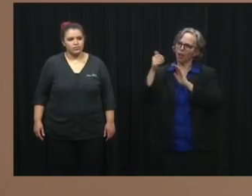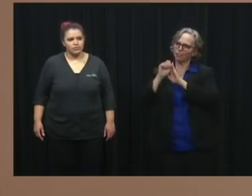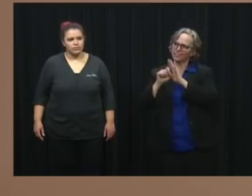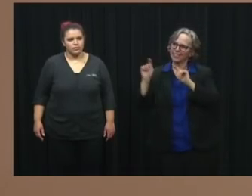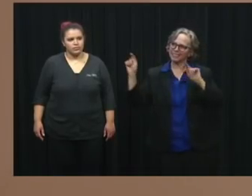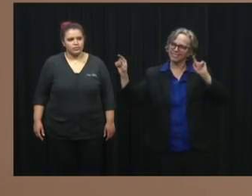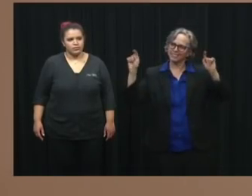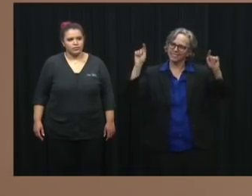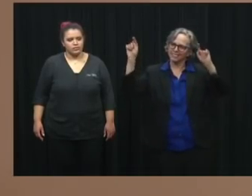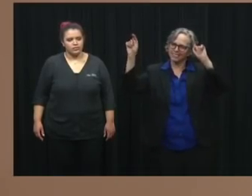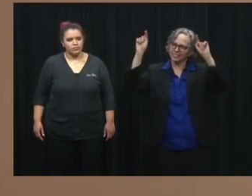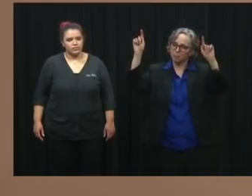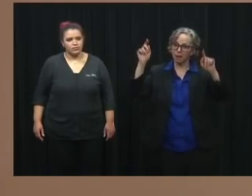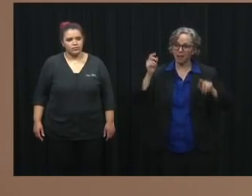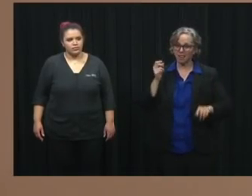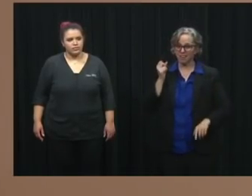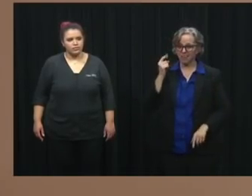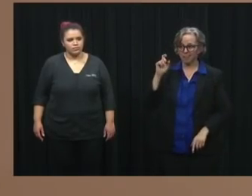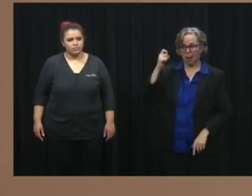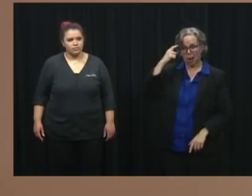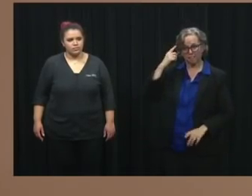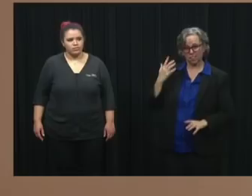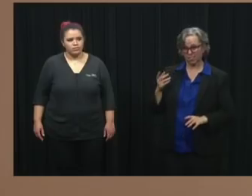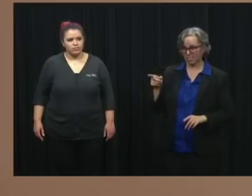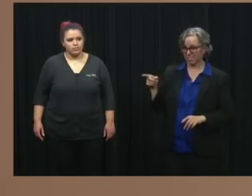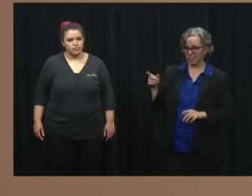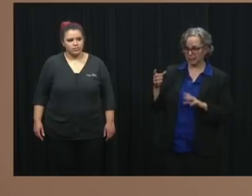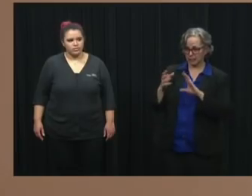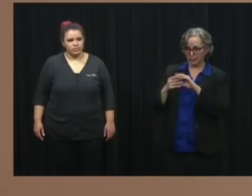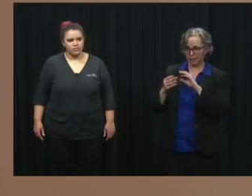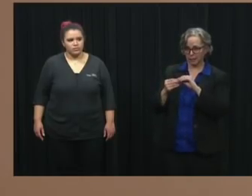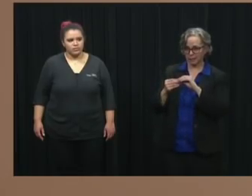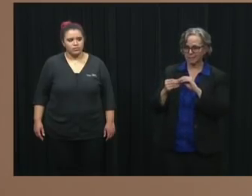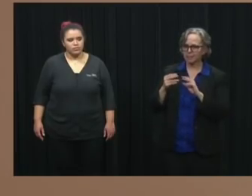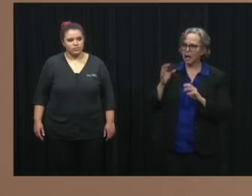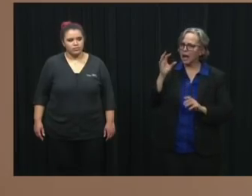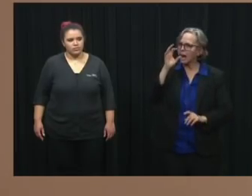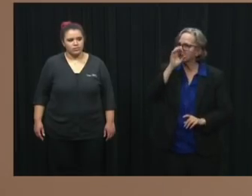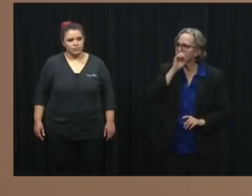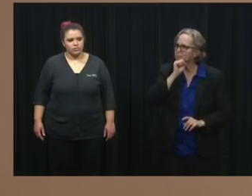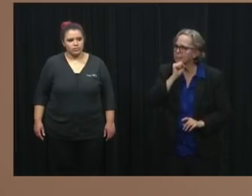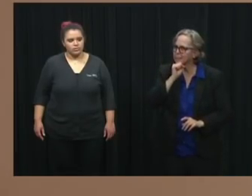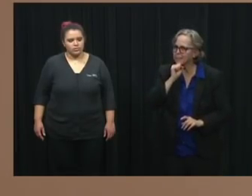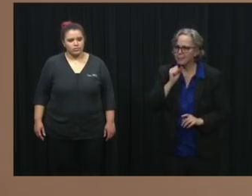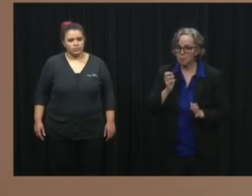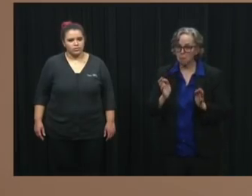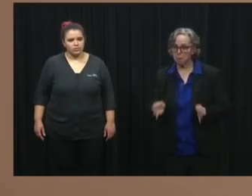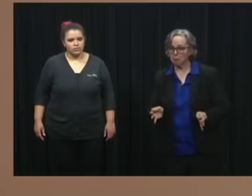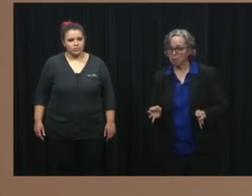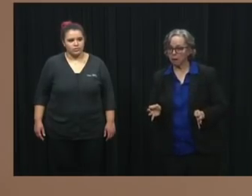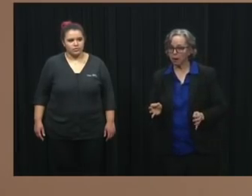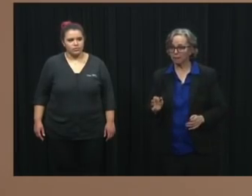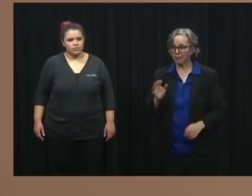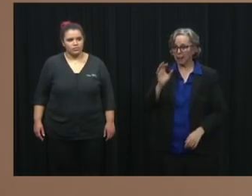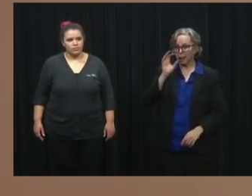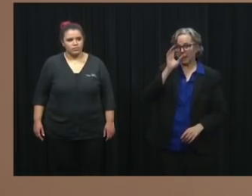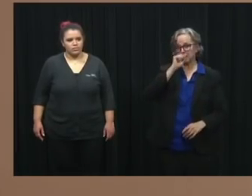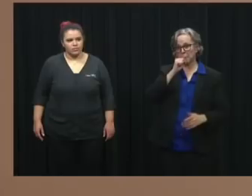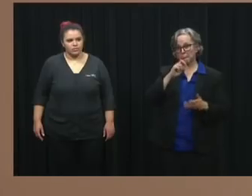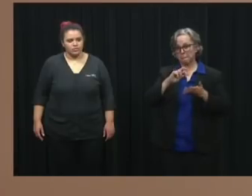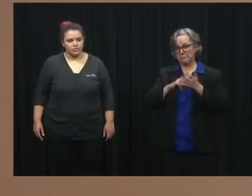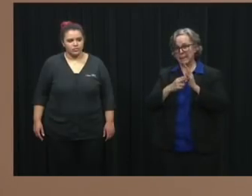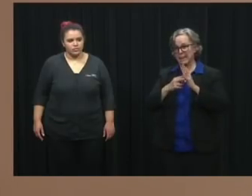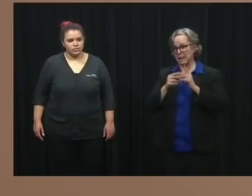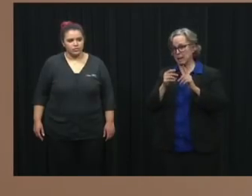our best estimates, and these are still estimates, on the curve are, you know, mid-May, late